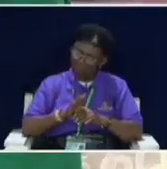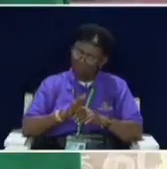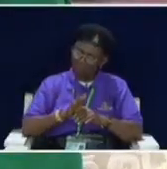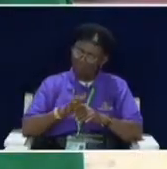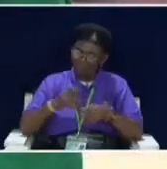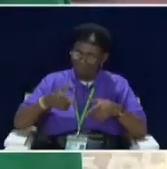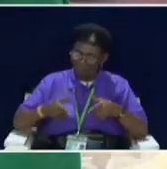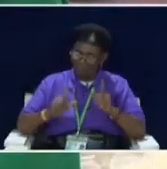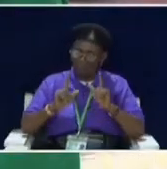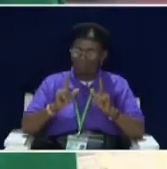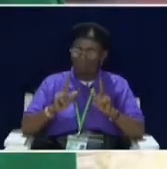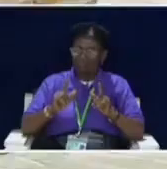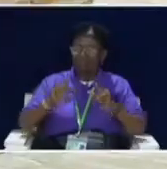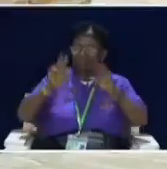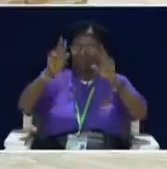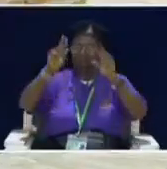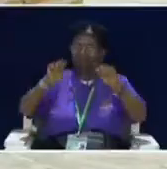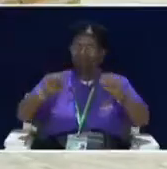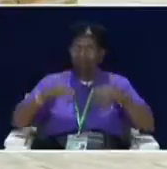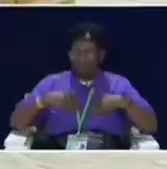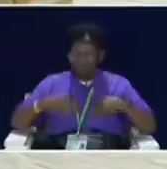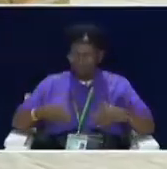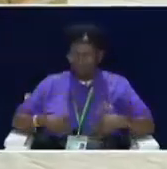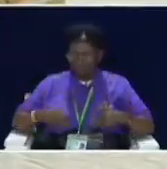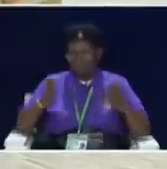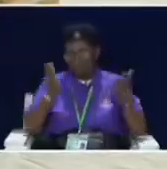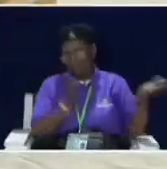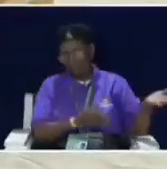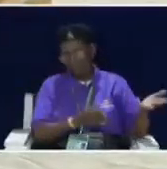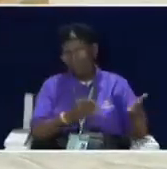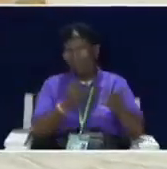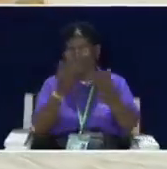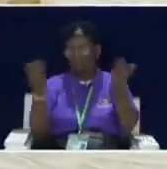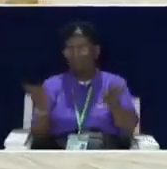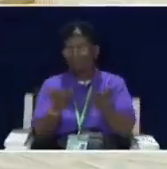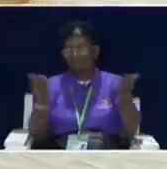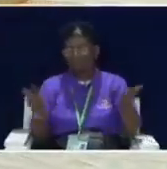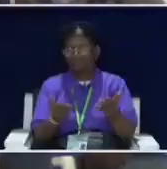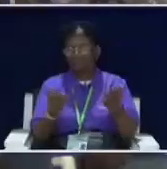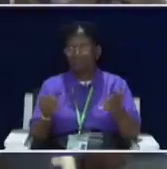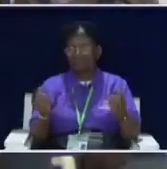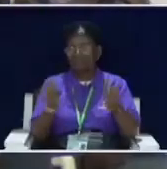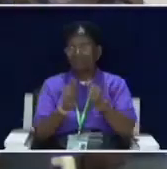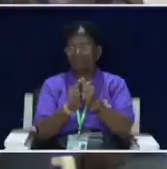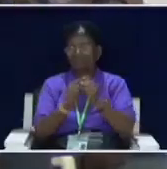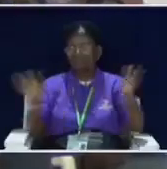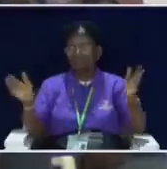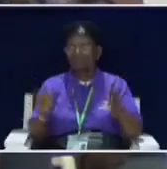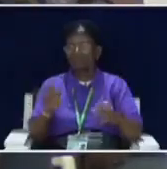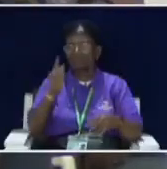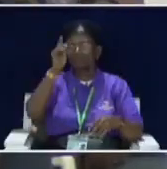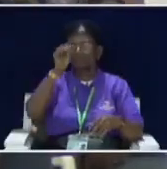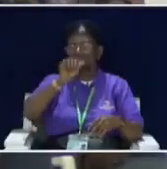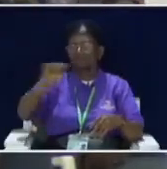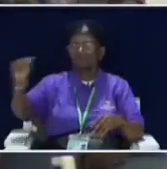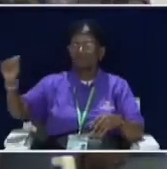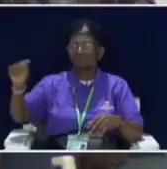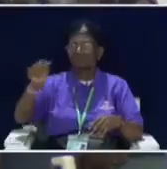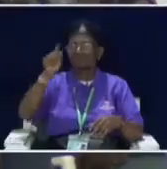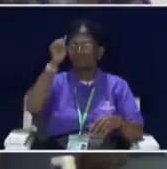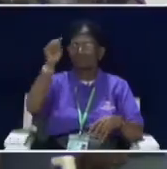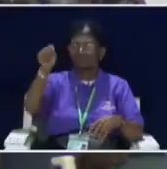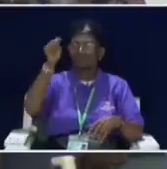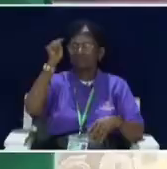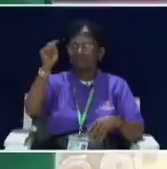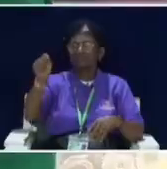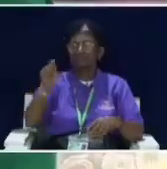Let nobody leave here without a testimony. Ẹ má ṣe jẹ́ kí ẹnikẹ́ni kúrò ní láì ní ẹ̀rí tiẹ̀.